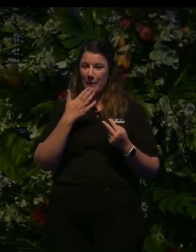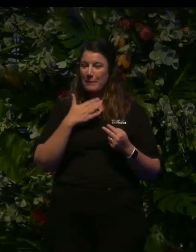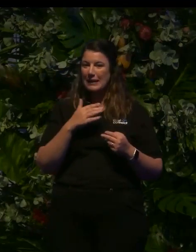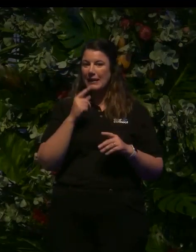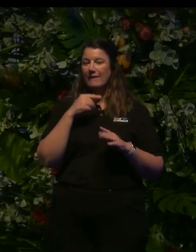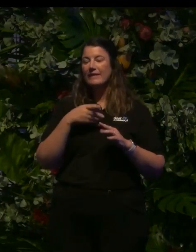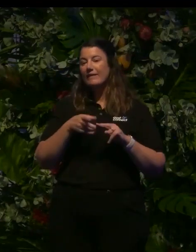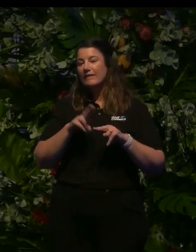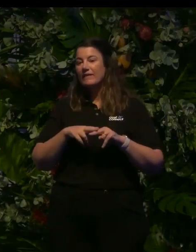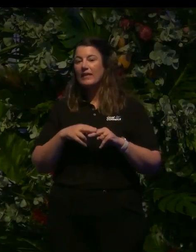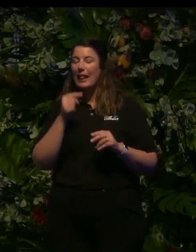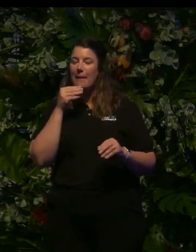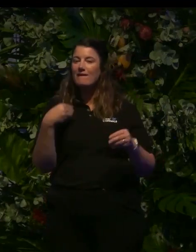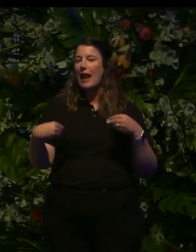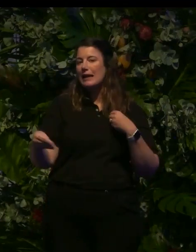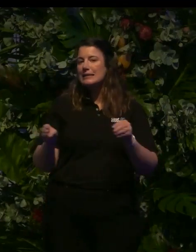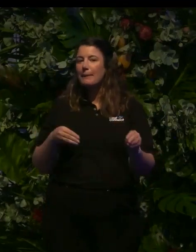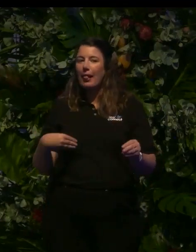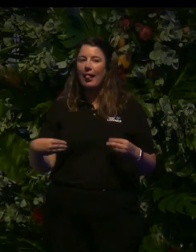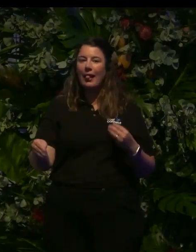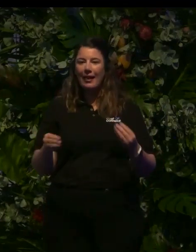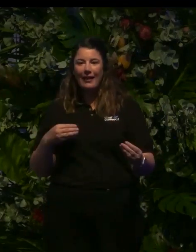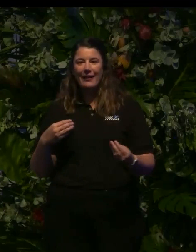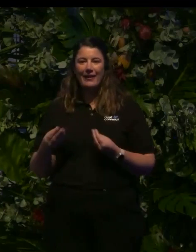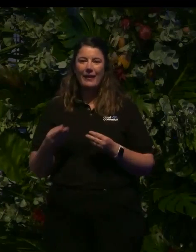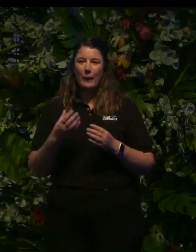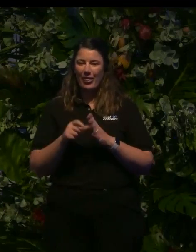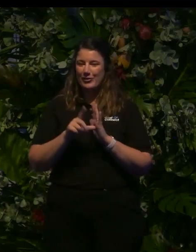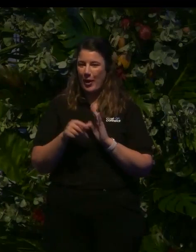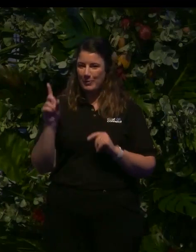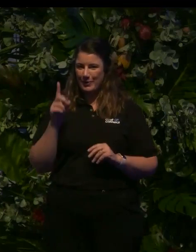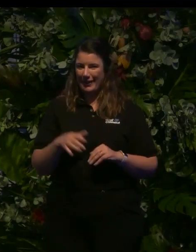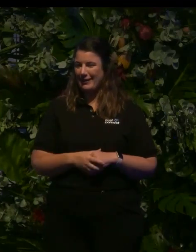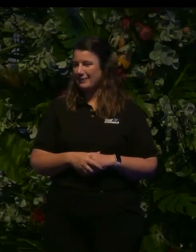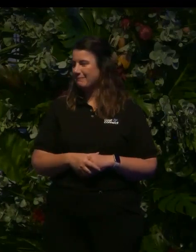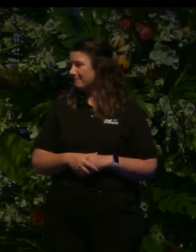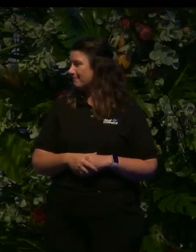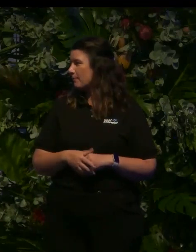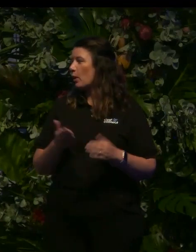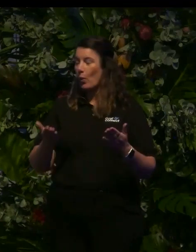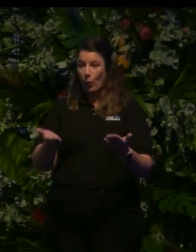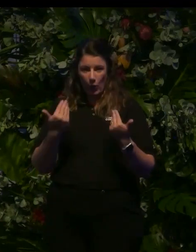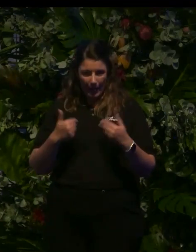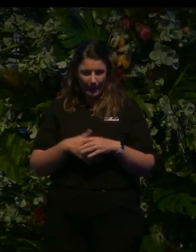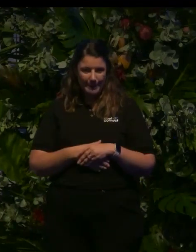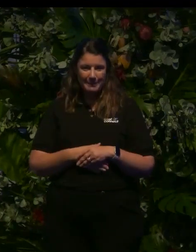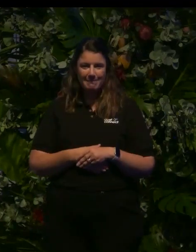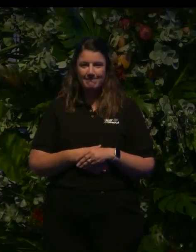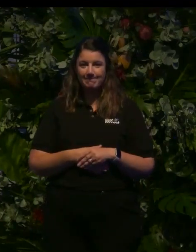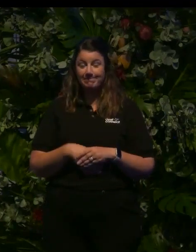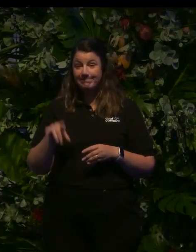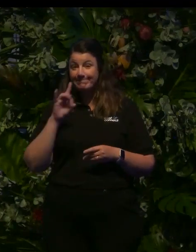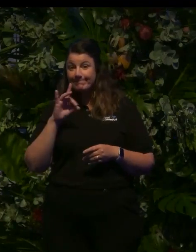us if we're a little bit flexible with our structure today. But welcome. Just